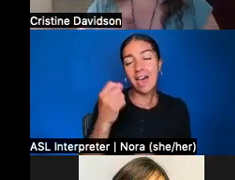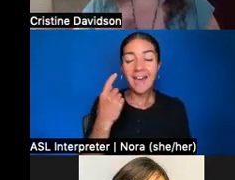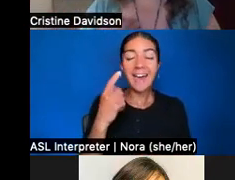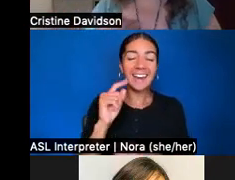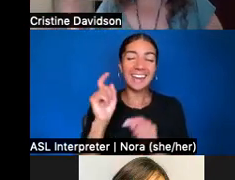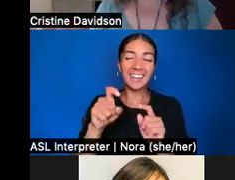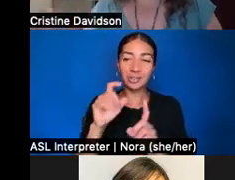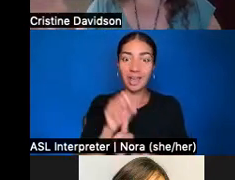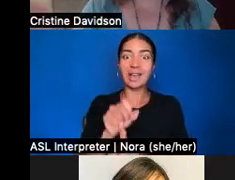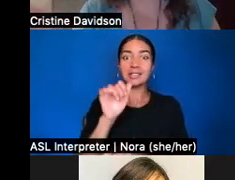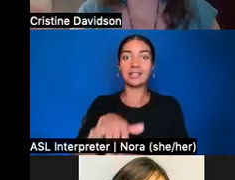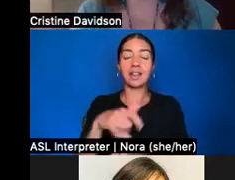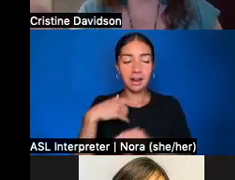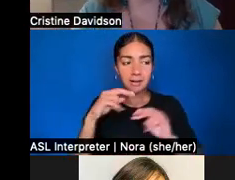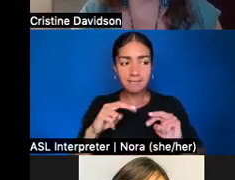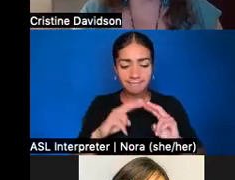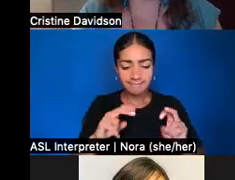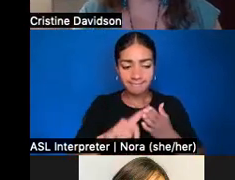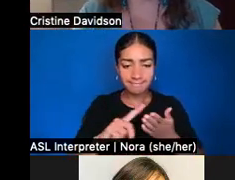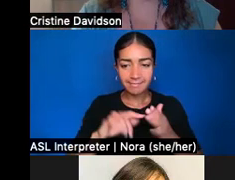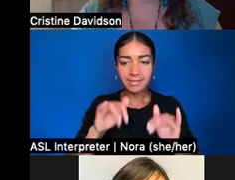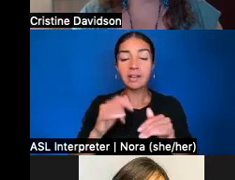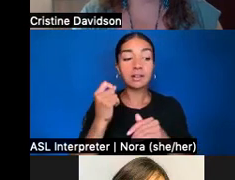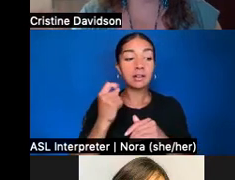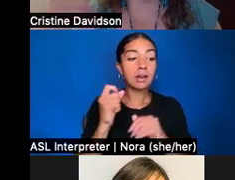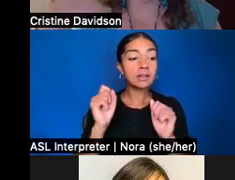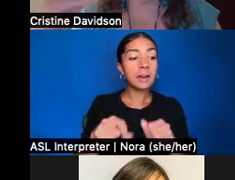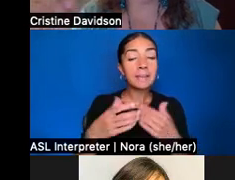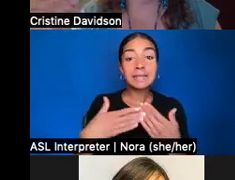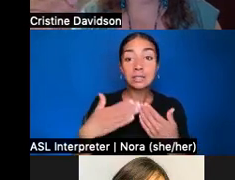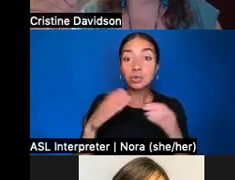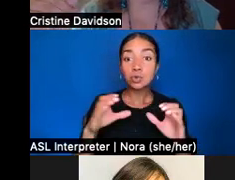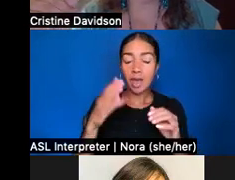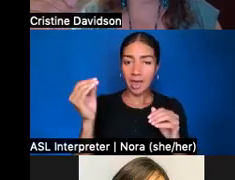right? So it can be easy to do, but it's also easy to interrupt it once